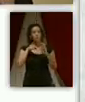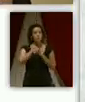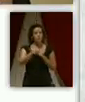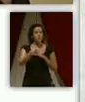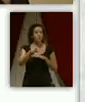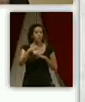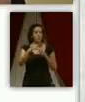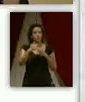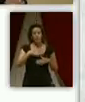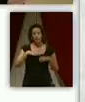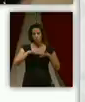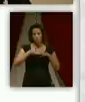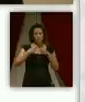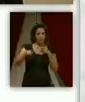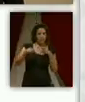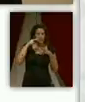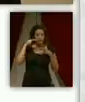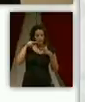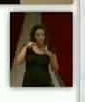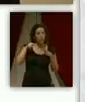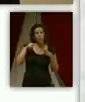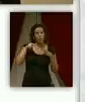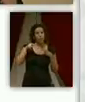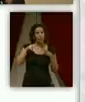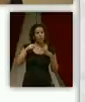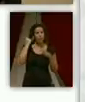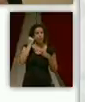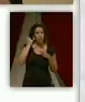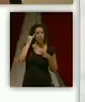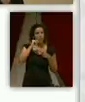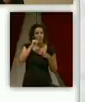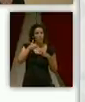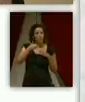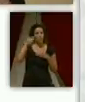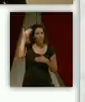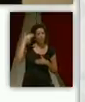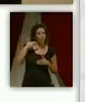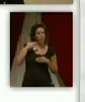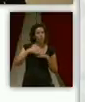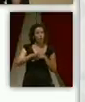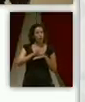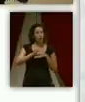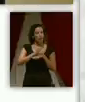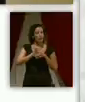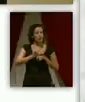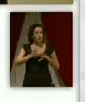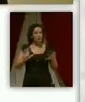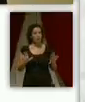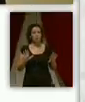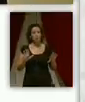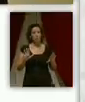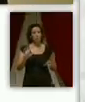they click on SMS and they just want to click on the keyboard, they cannot read the